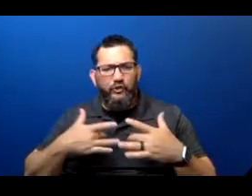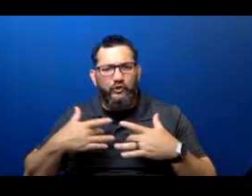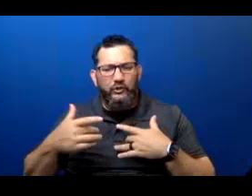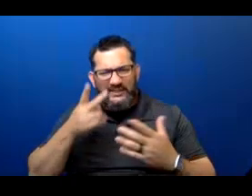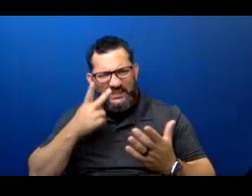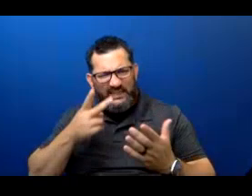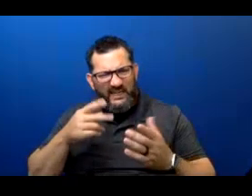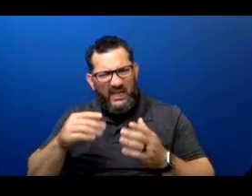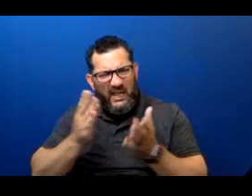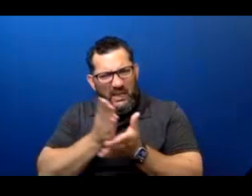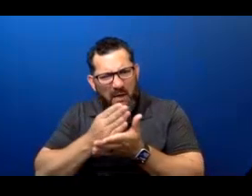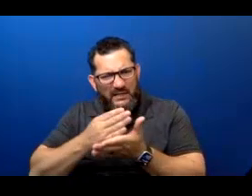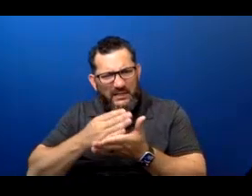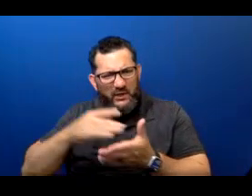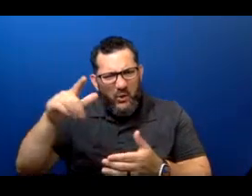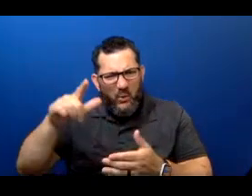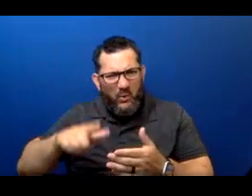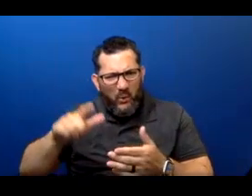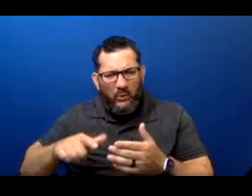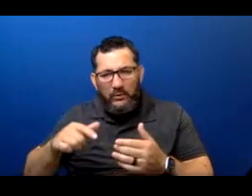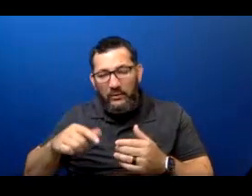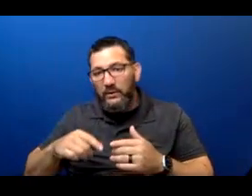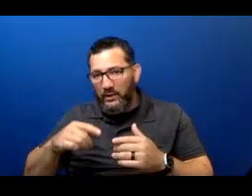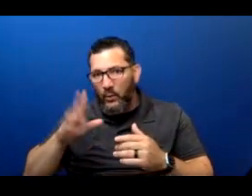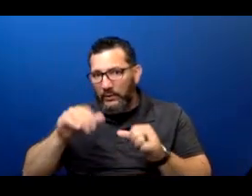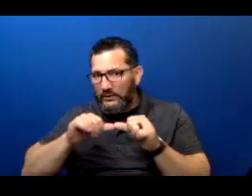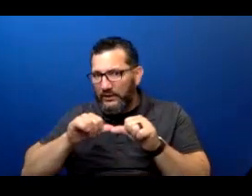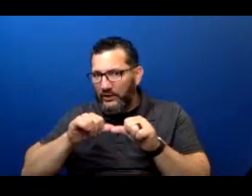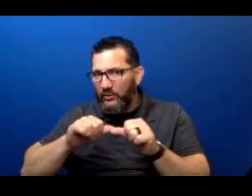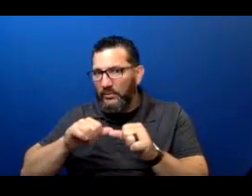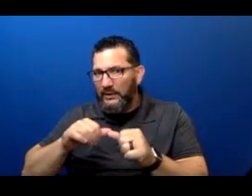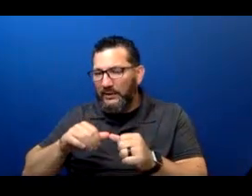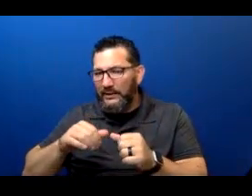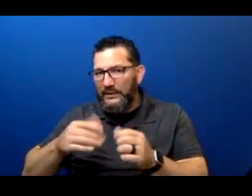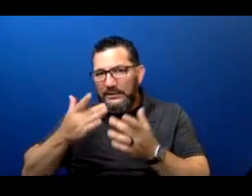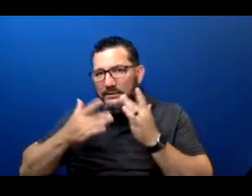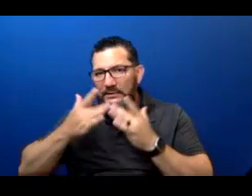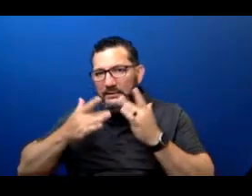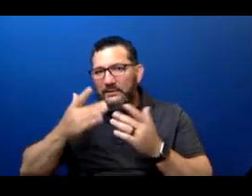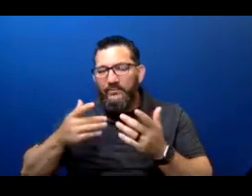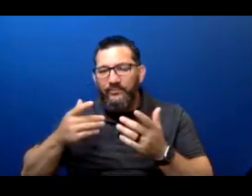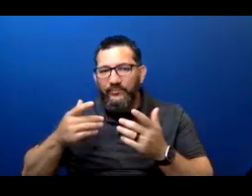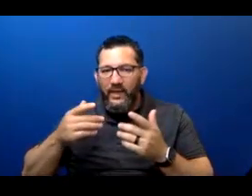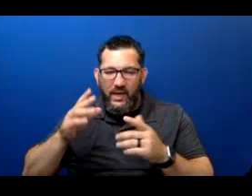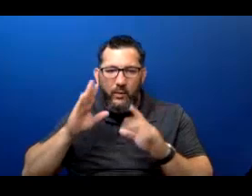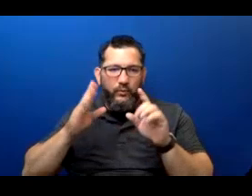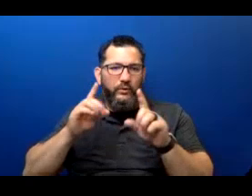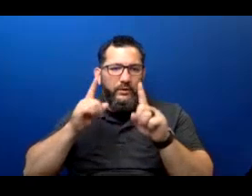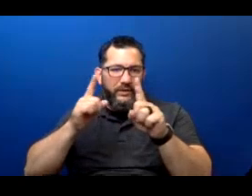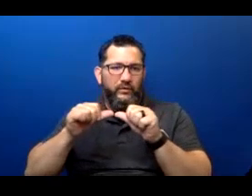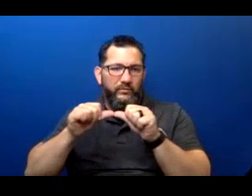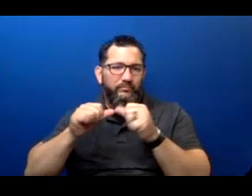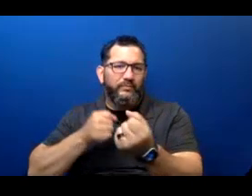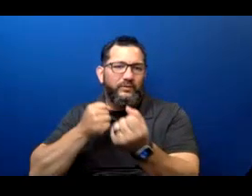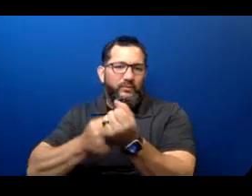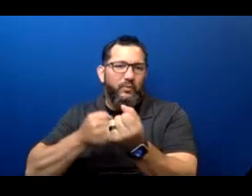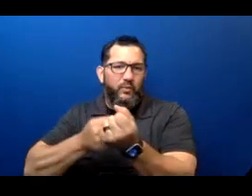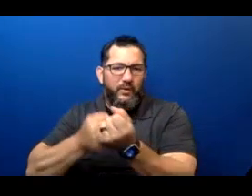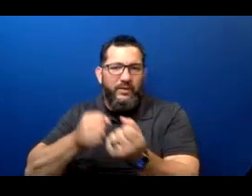this budget's been, and will continue to be a voice of support in that, because